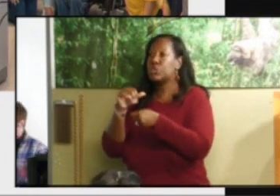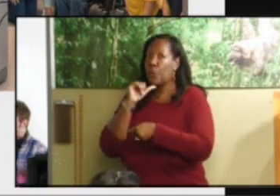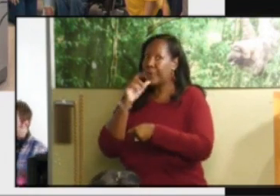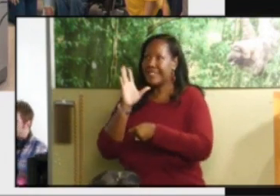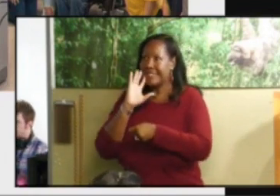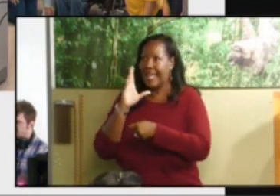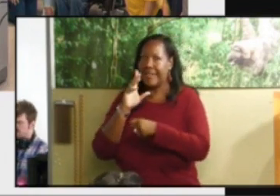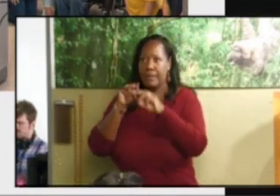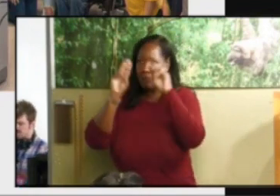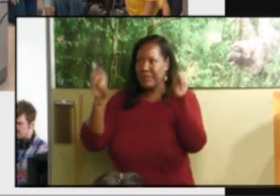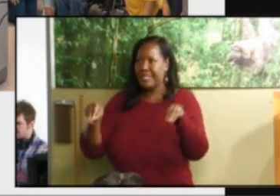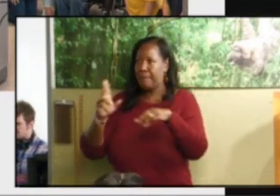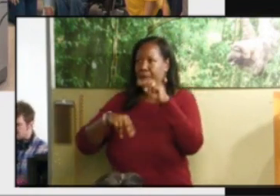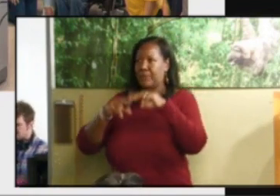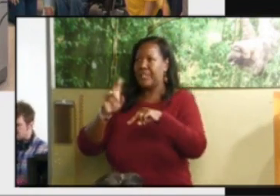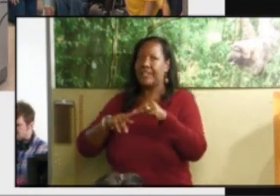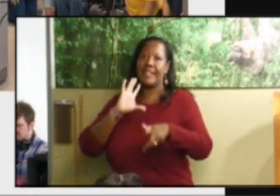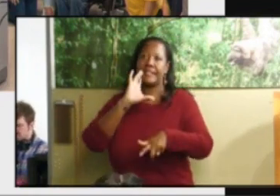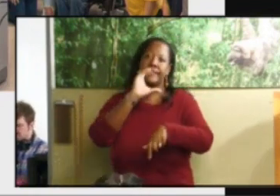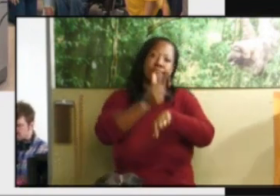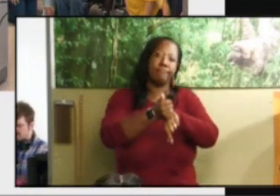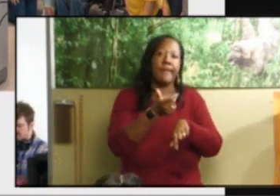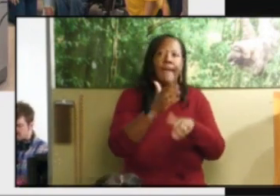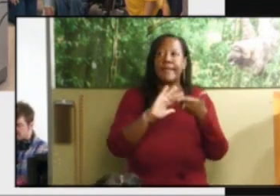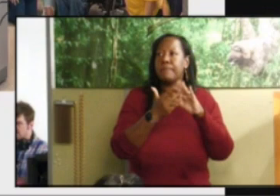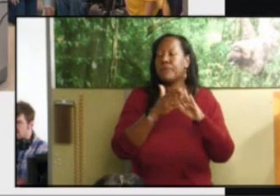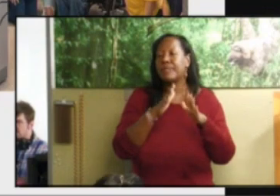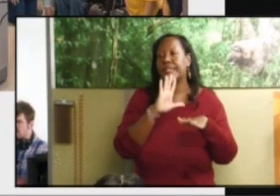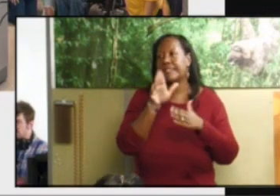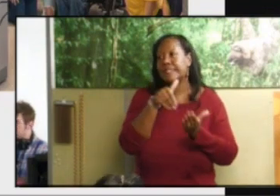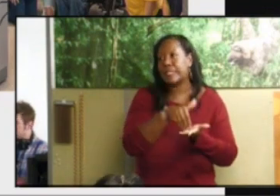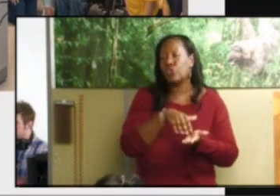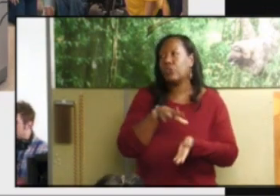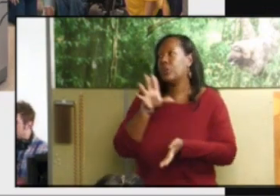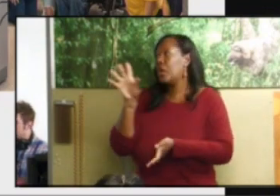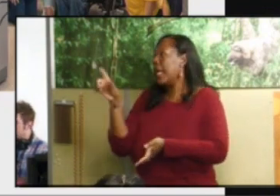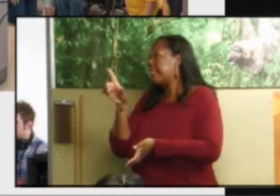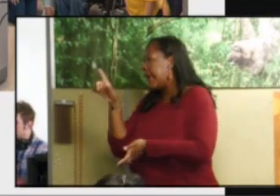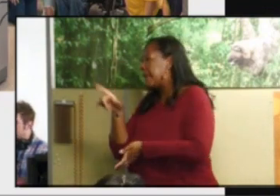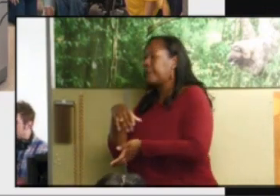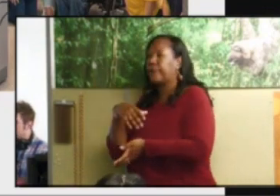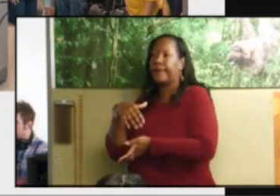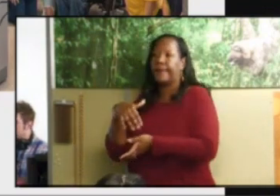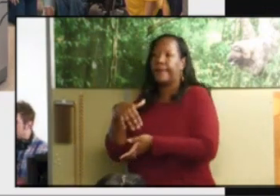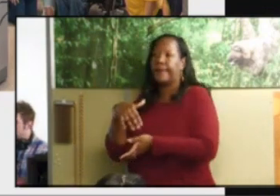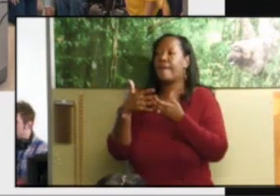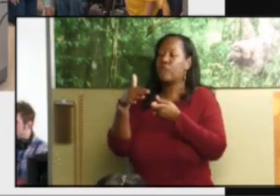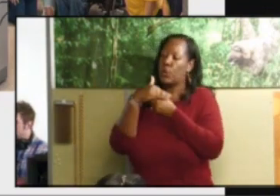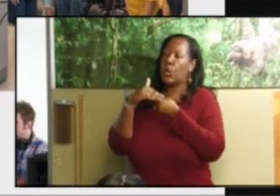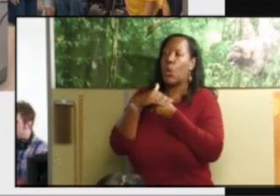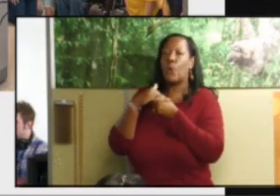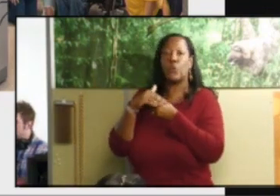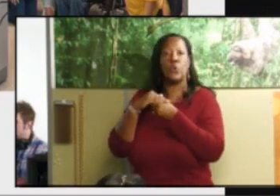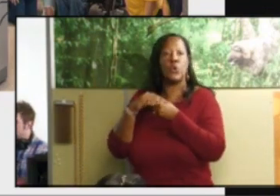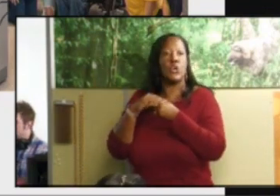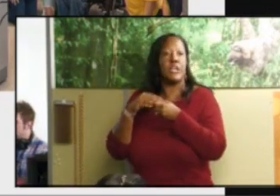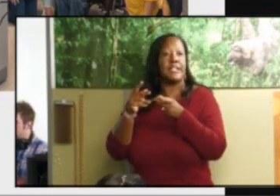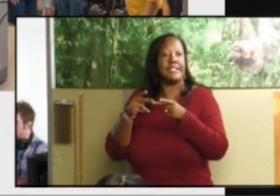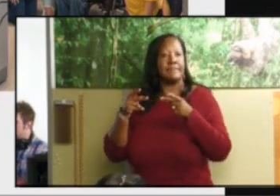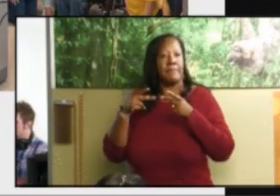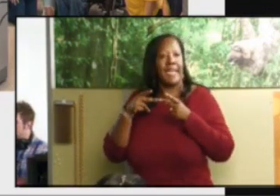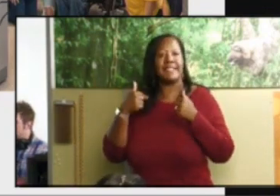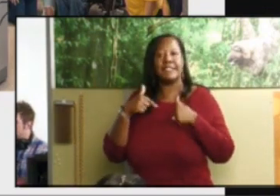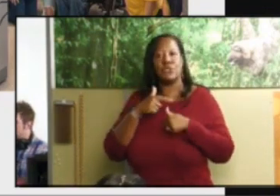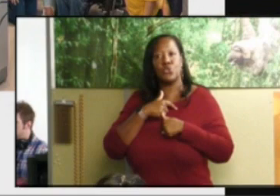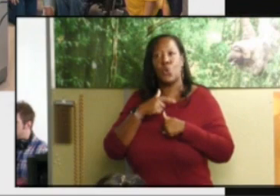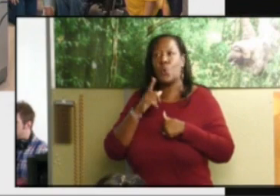a community center or a library or your local, who knows what, just whatever space is available for venues and community members to